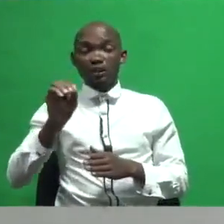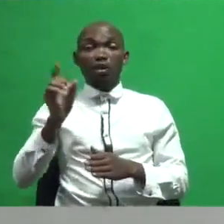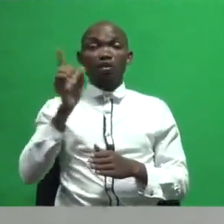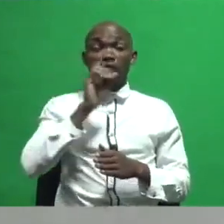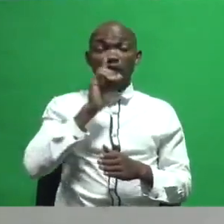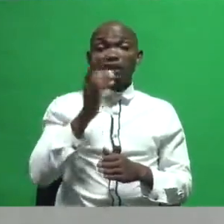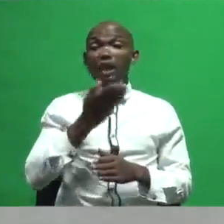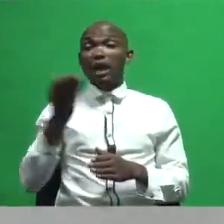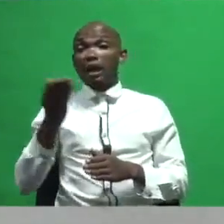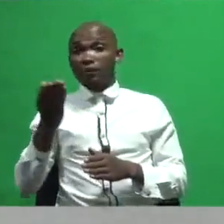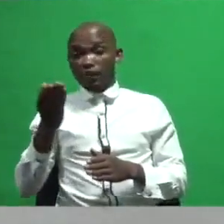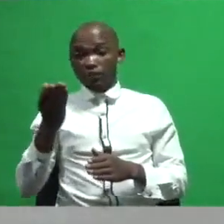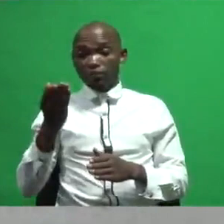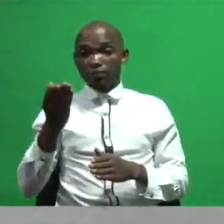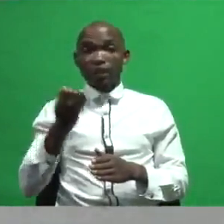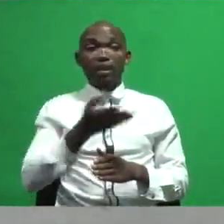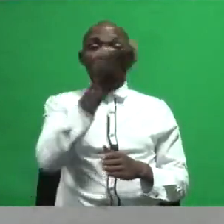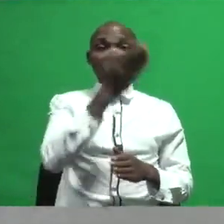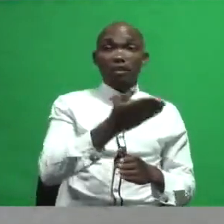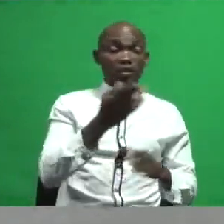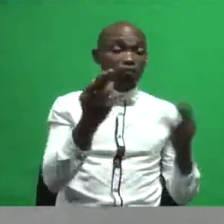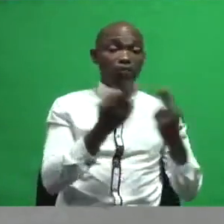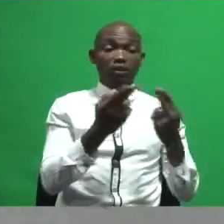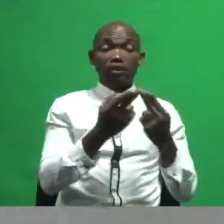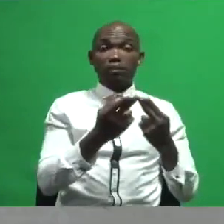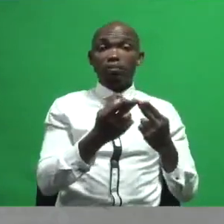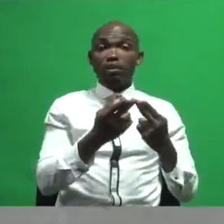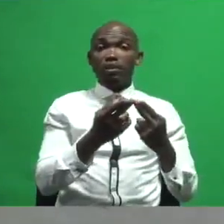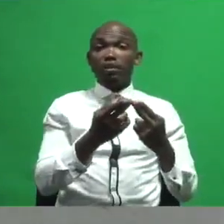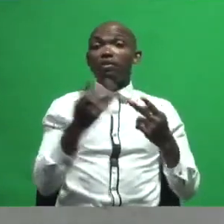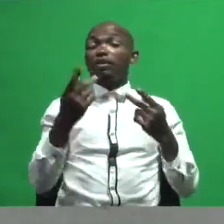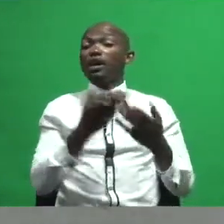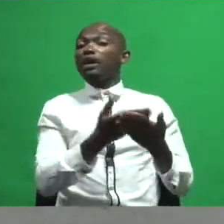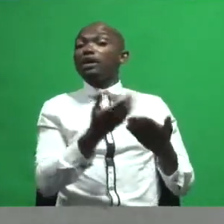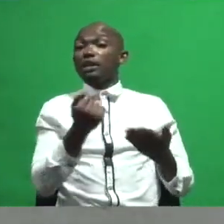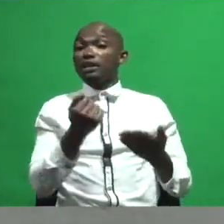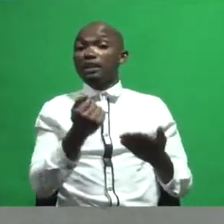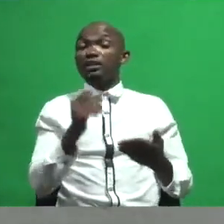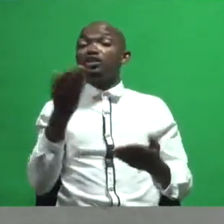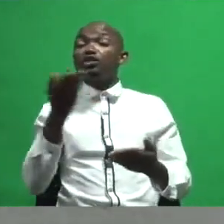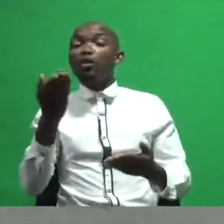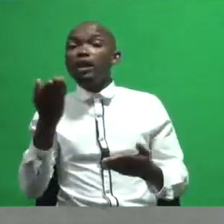each other, and these also are the isomers of each other. The reason behind is what?